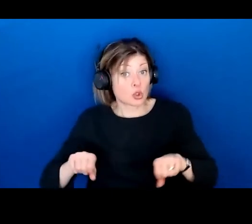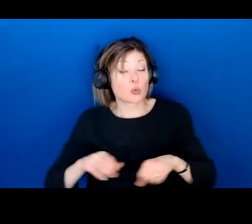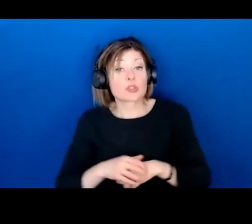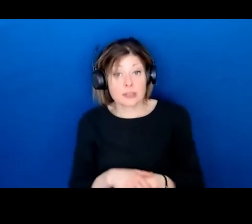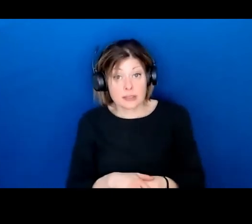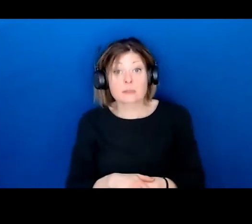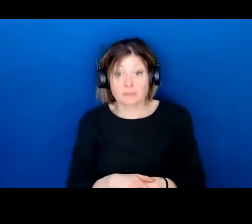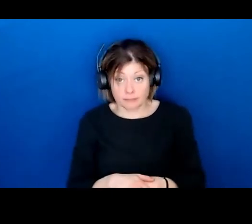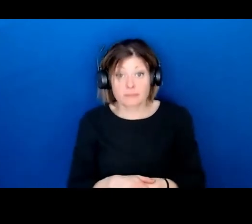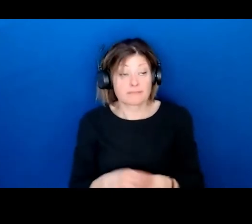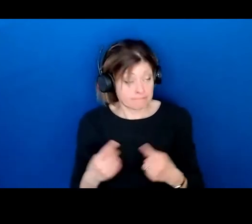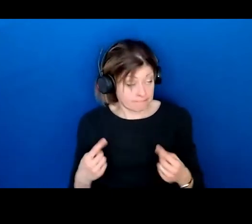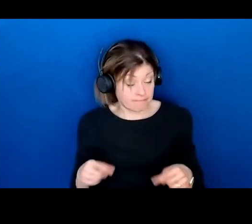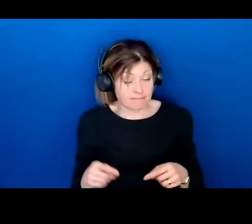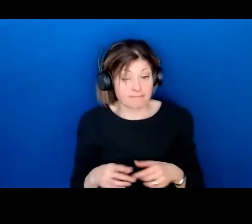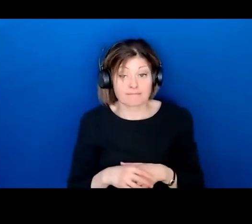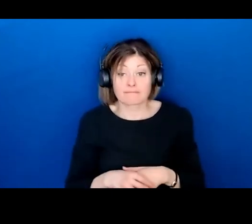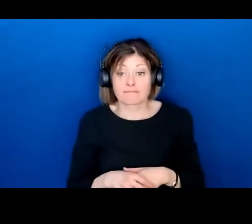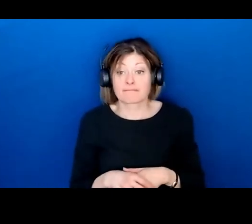mobility scooters in.